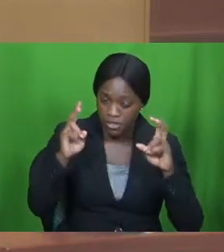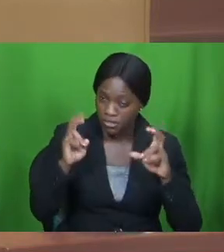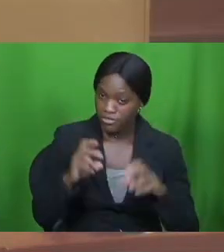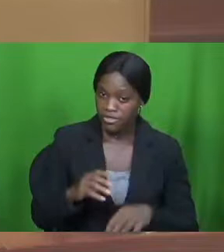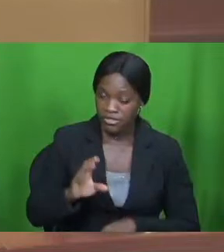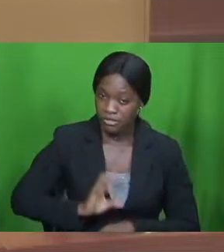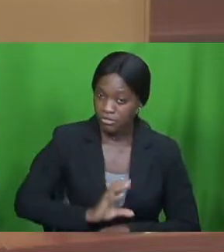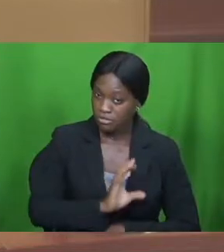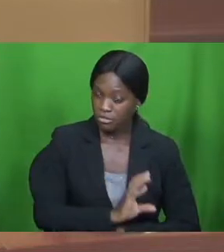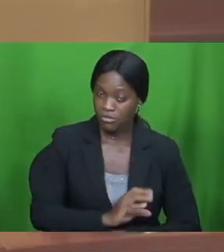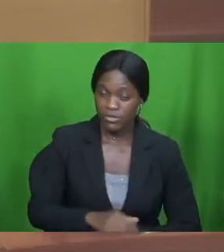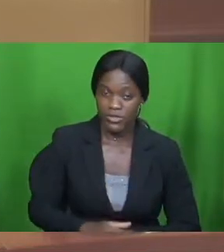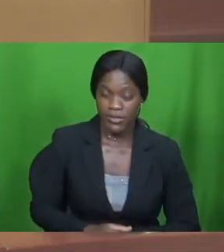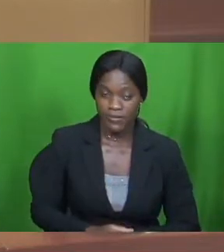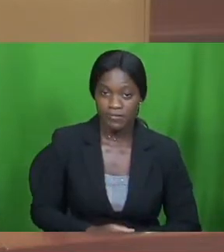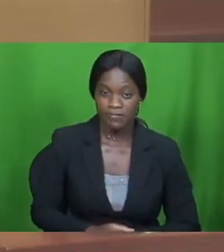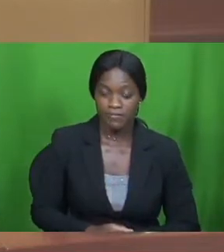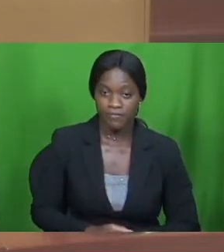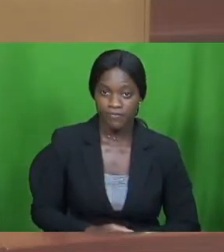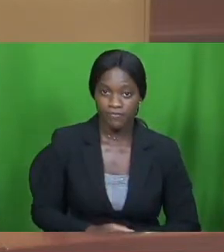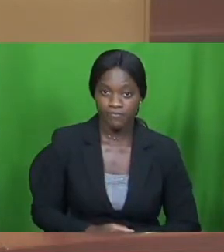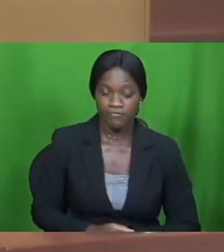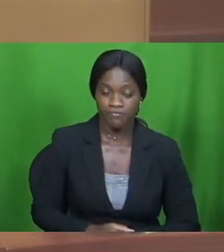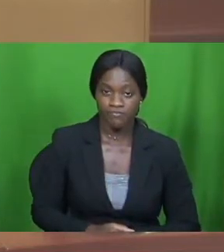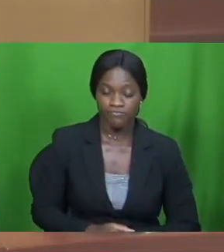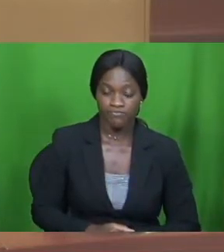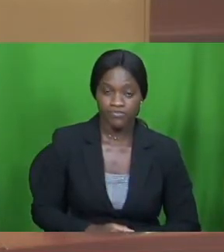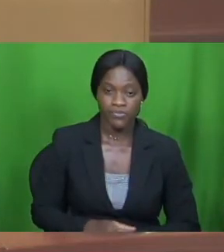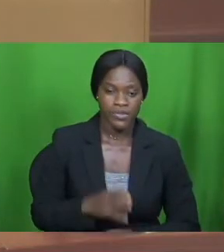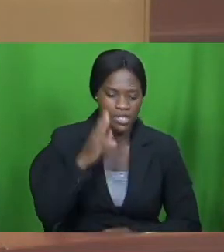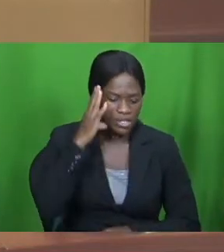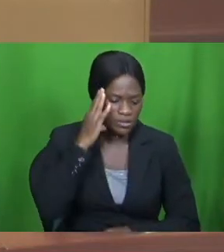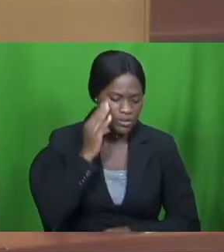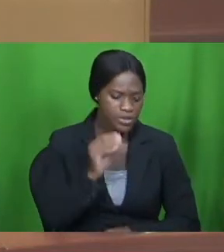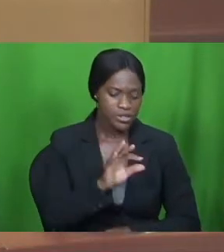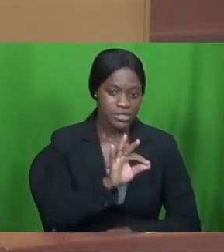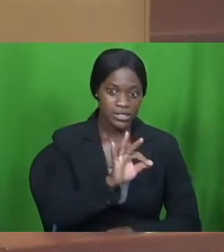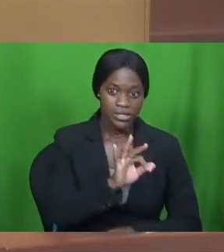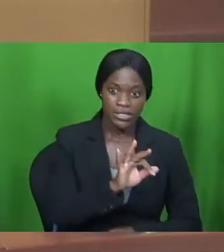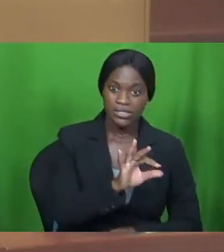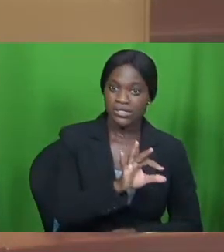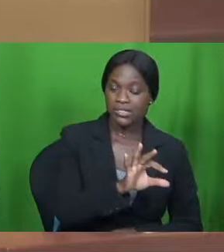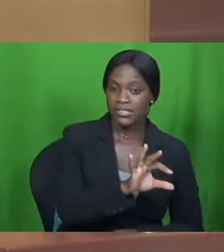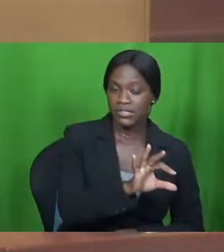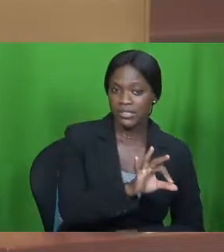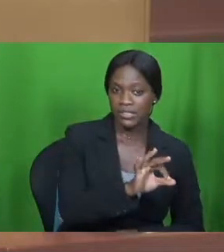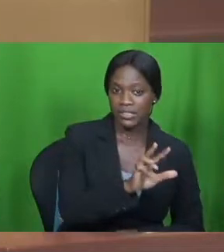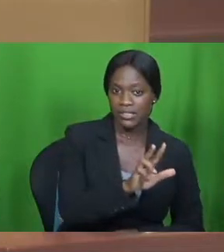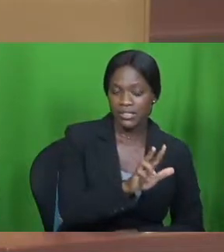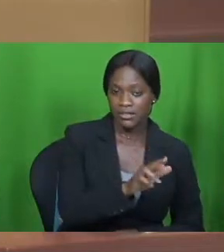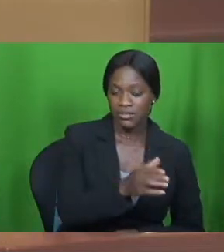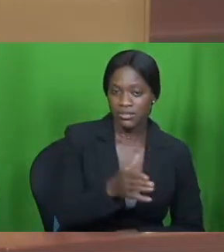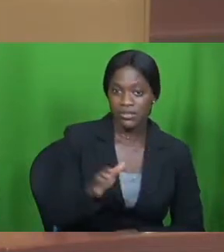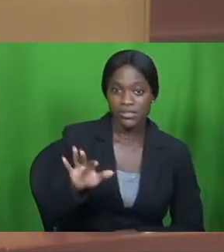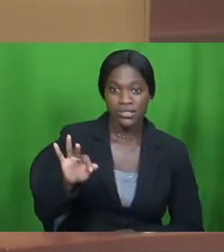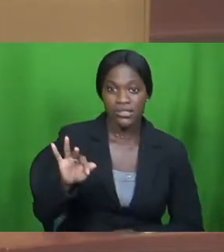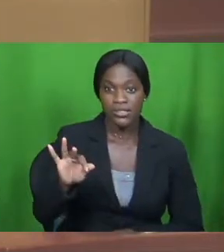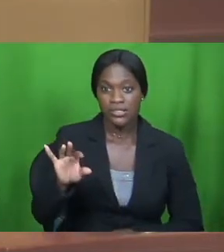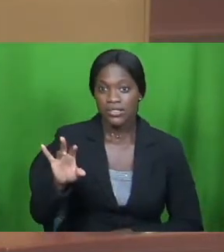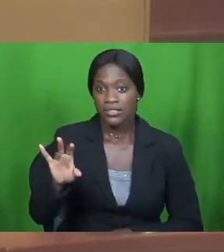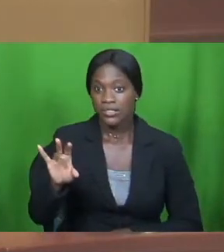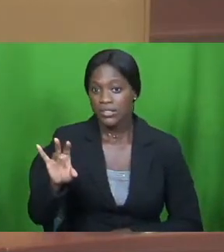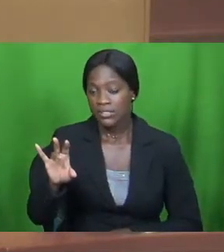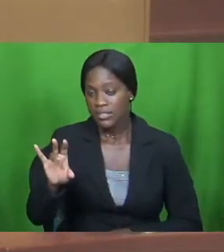of service from 1993 to 1971, as we have seen, really cemented the gains in